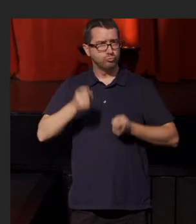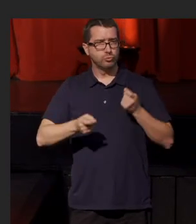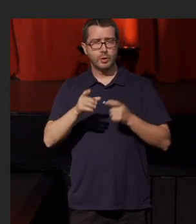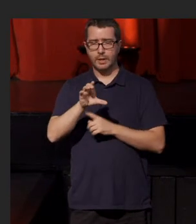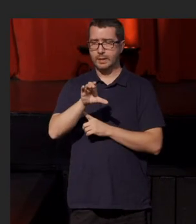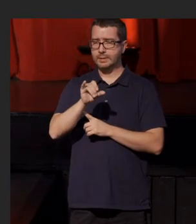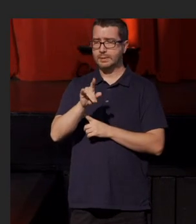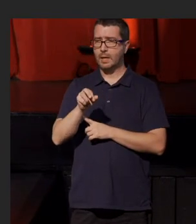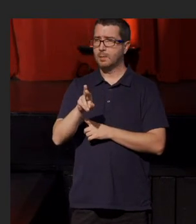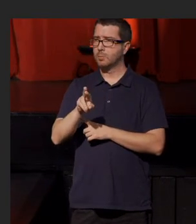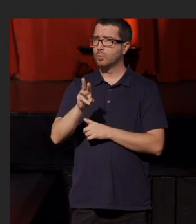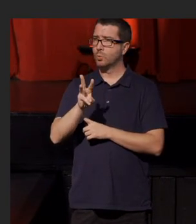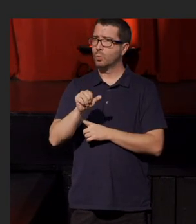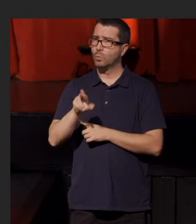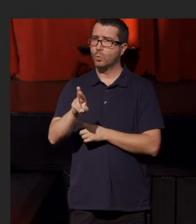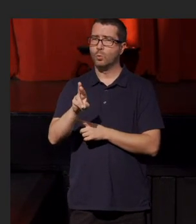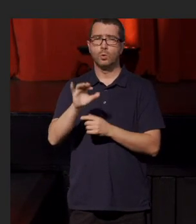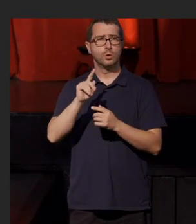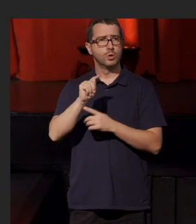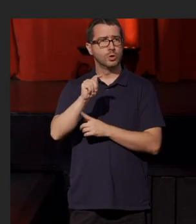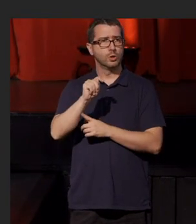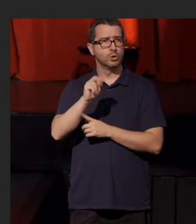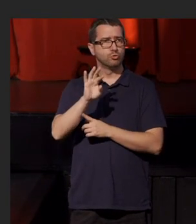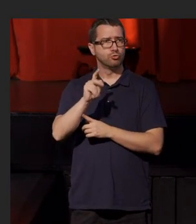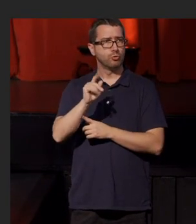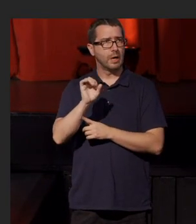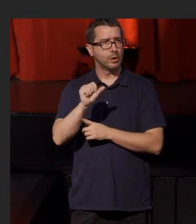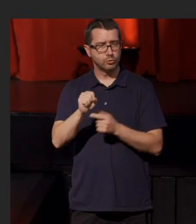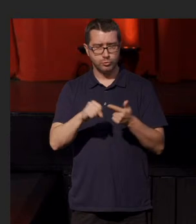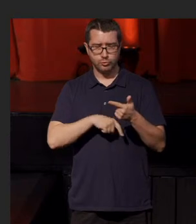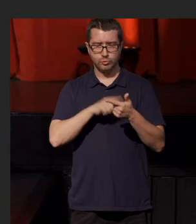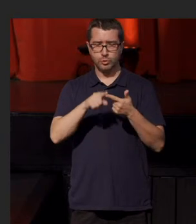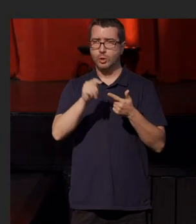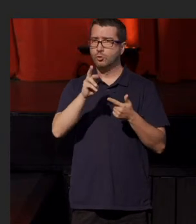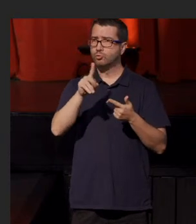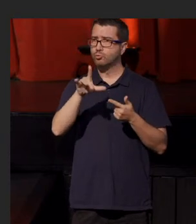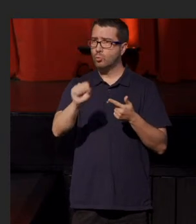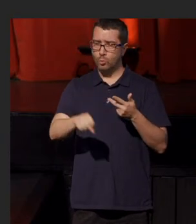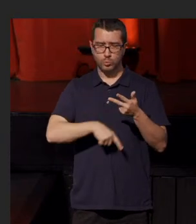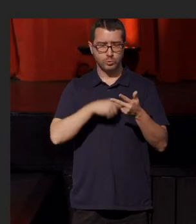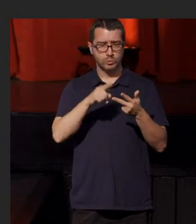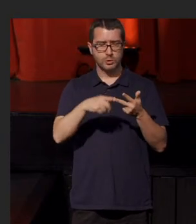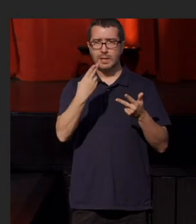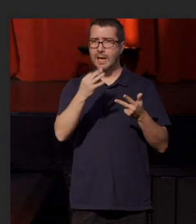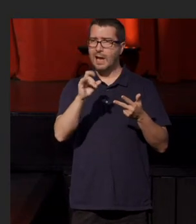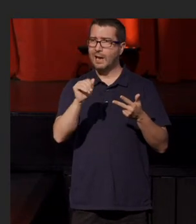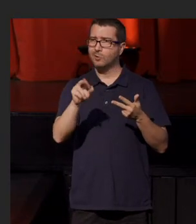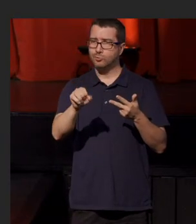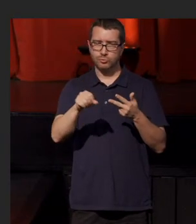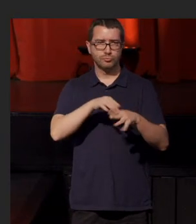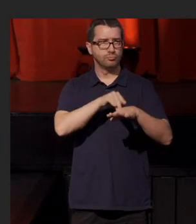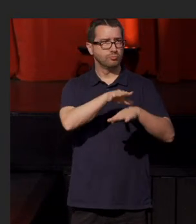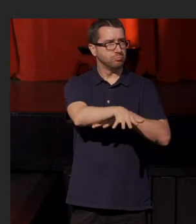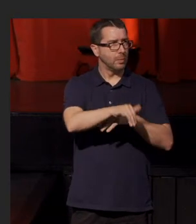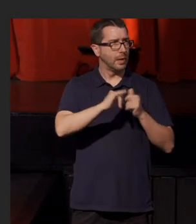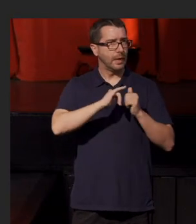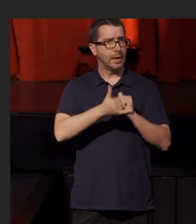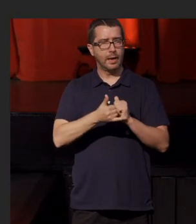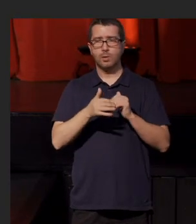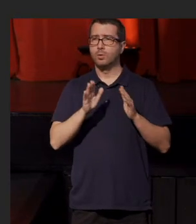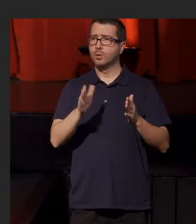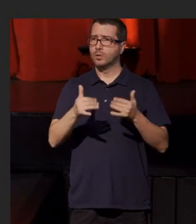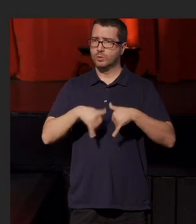War, How Russian Trolls and Hackers Helped Elect a President, which won the Association of American Publishers and R.R. Hawkins